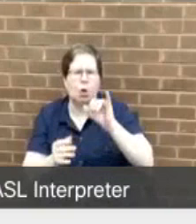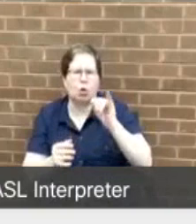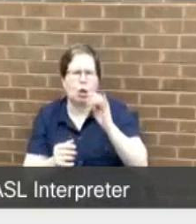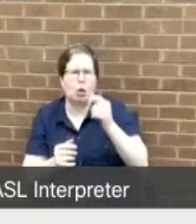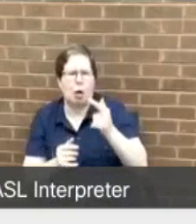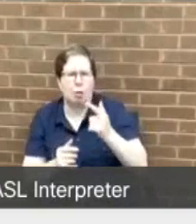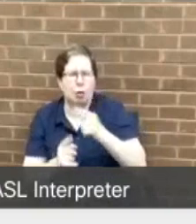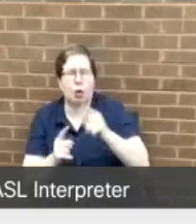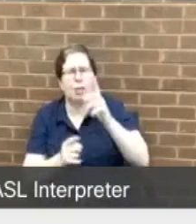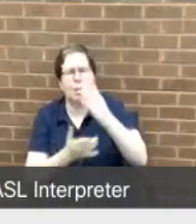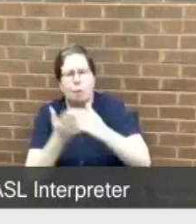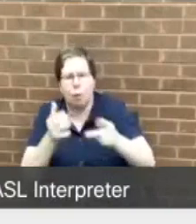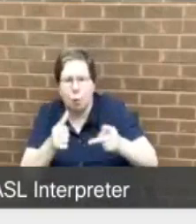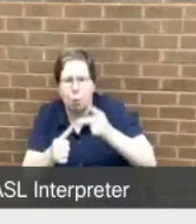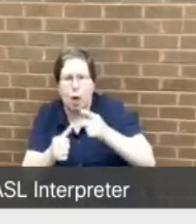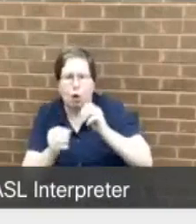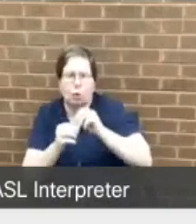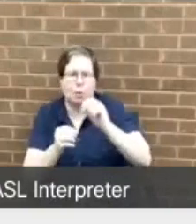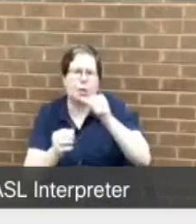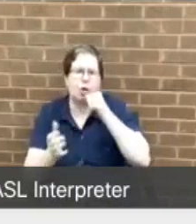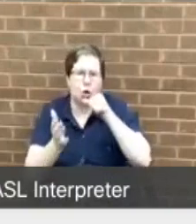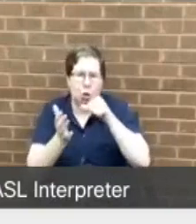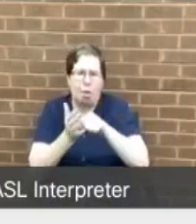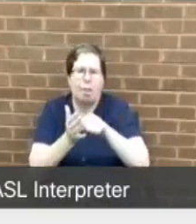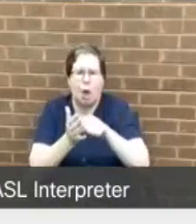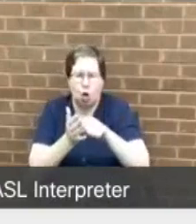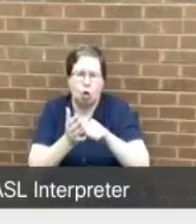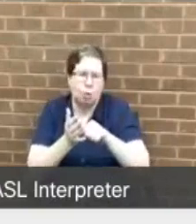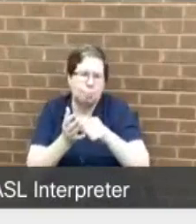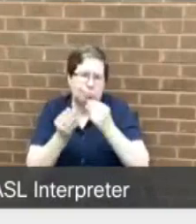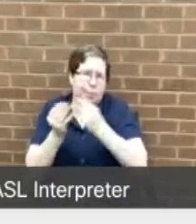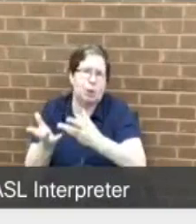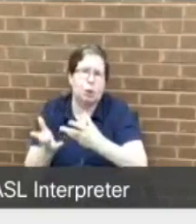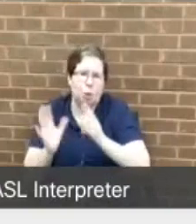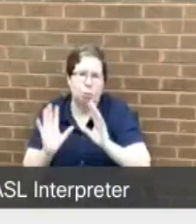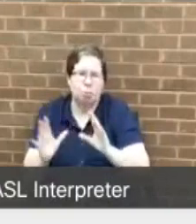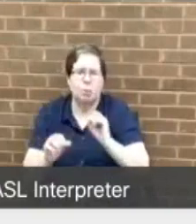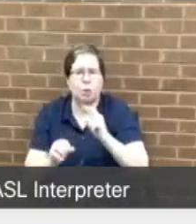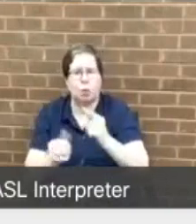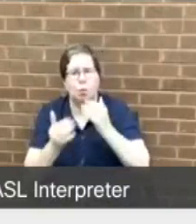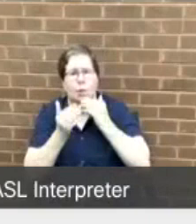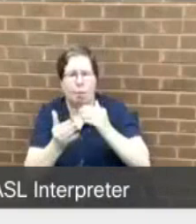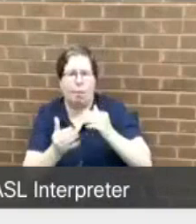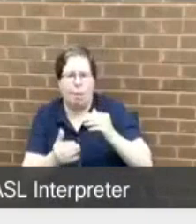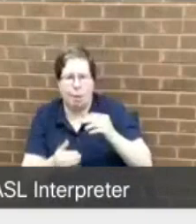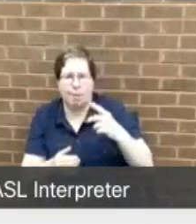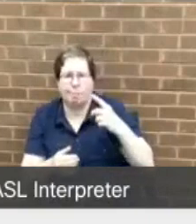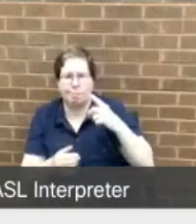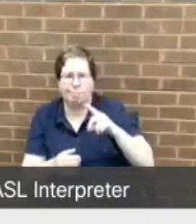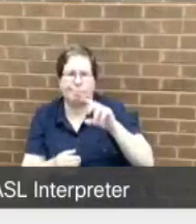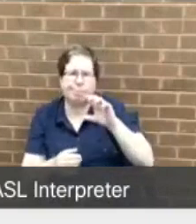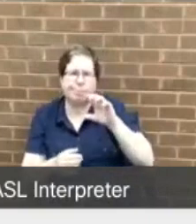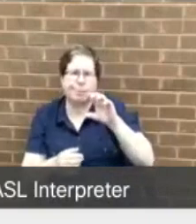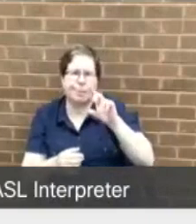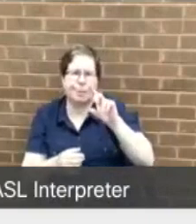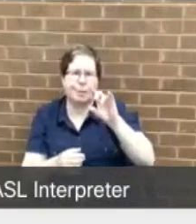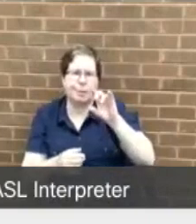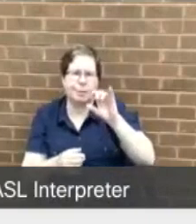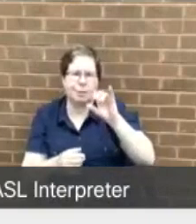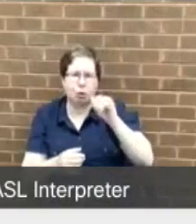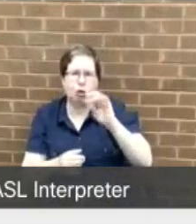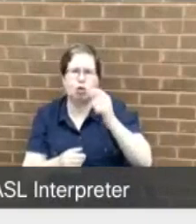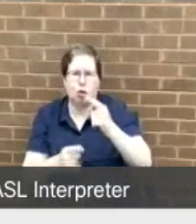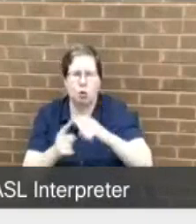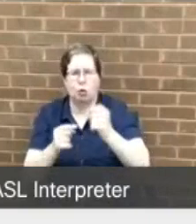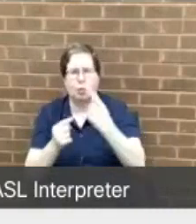she had in her letter, or let you know that they're there. So I want to thank her for sending those in. Thank you, Bruce. This is